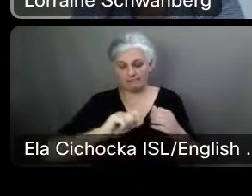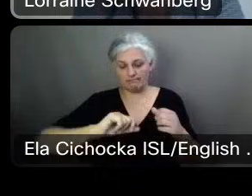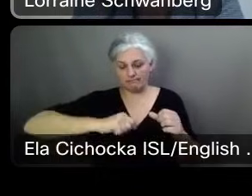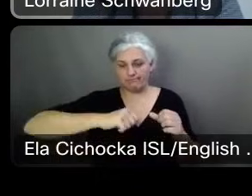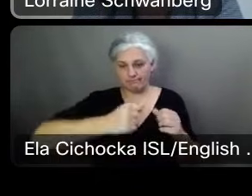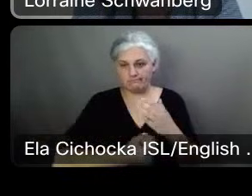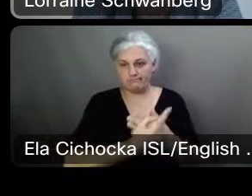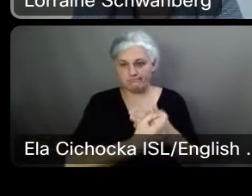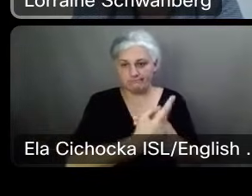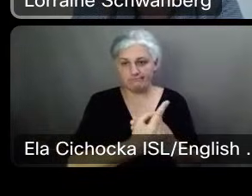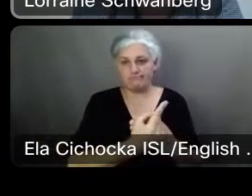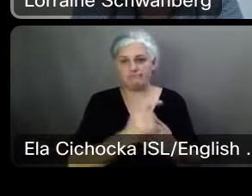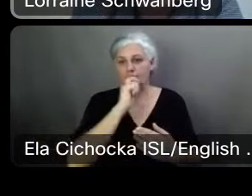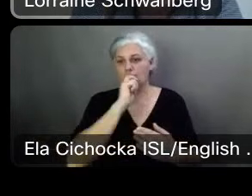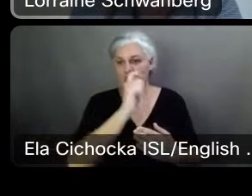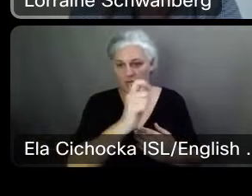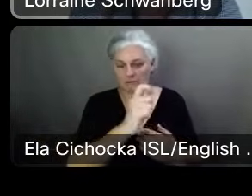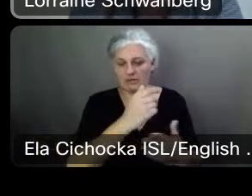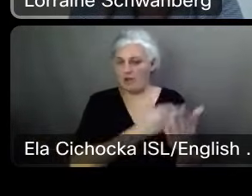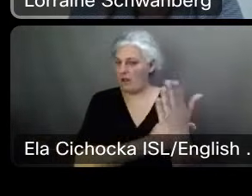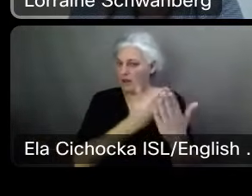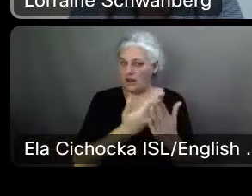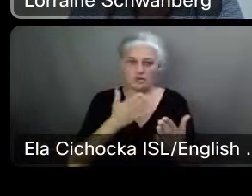incidents, where it's legally mandated to open disclosure,